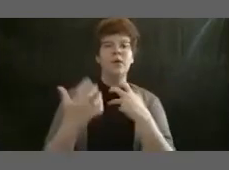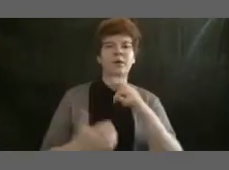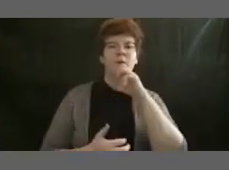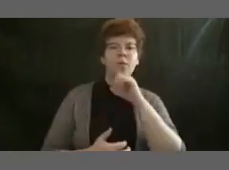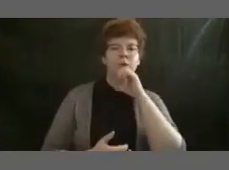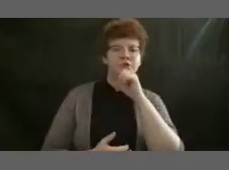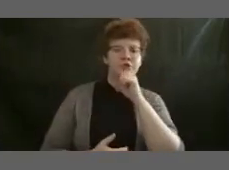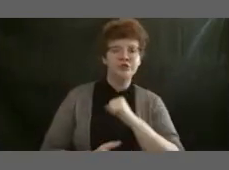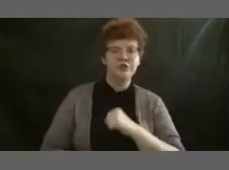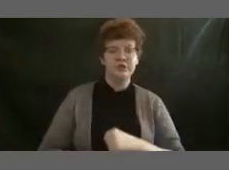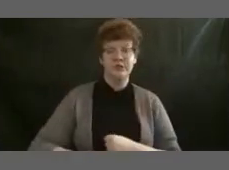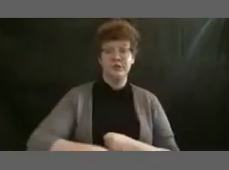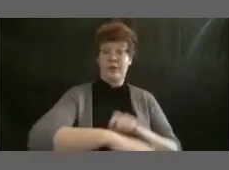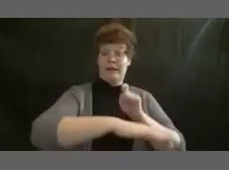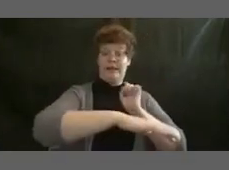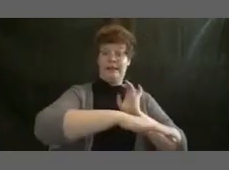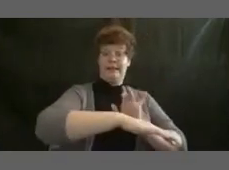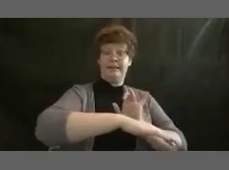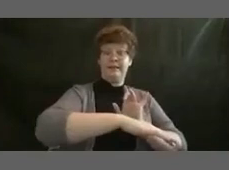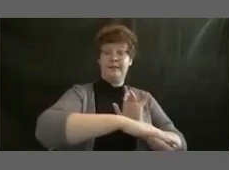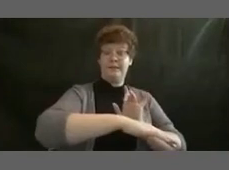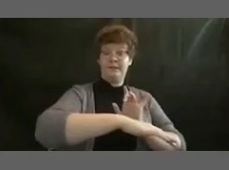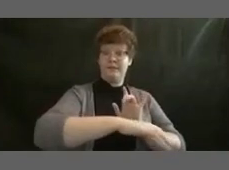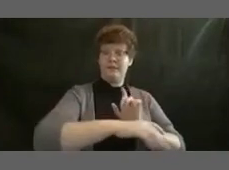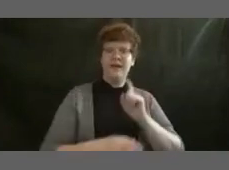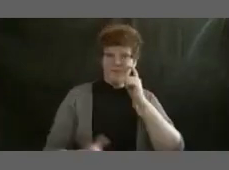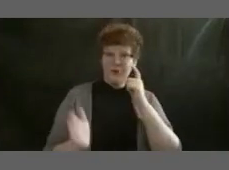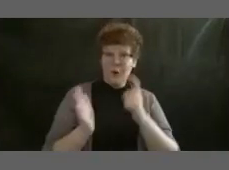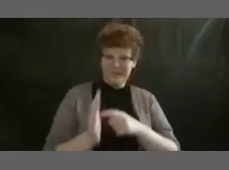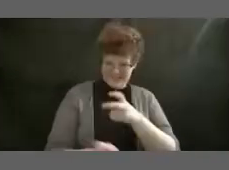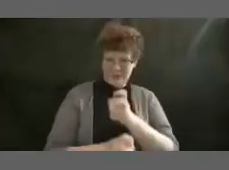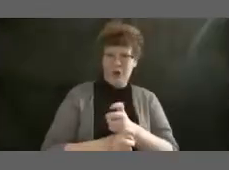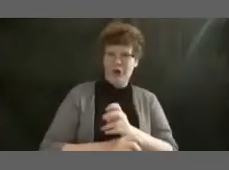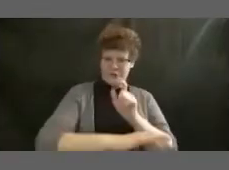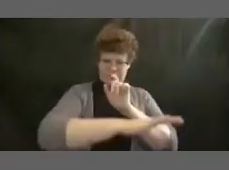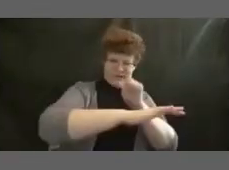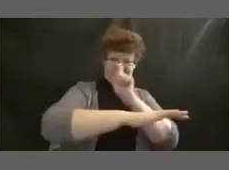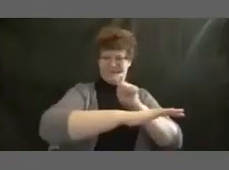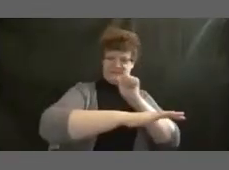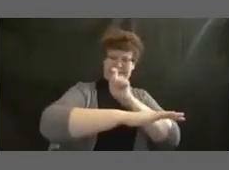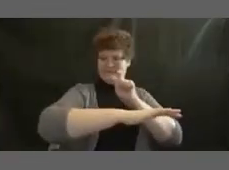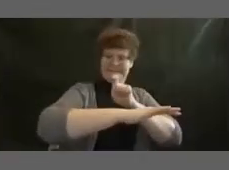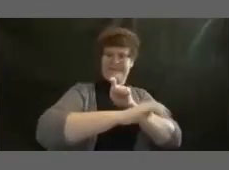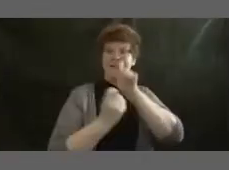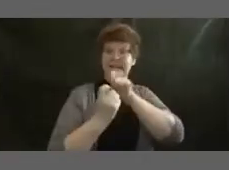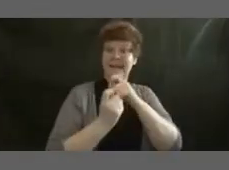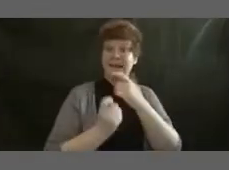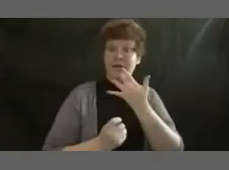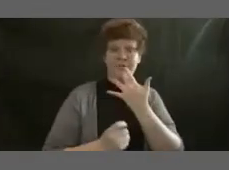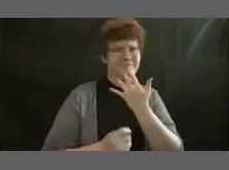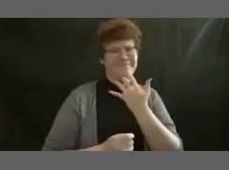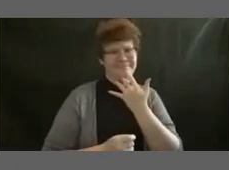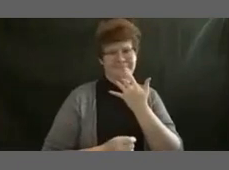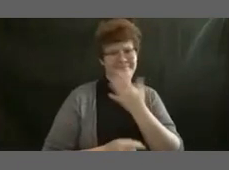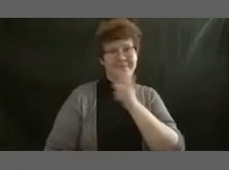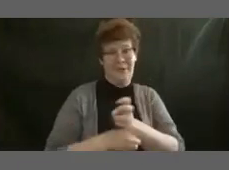here, notice it's very difficult to pick the exact color that you're going for. And this is pretty close. It's a yellow that